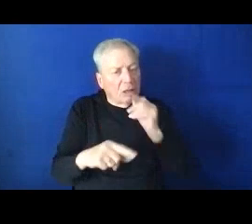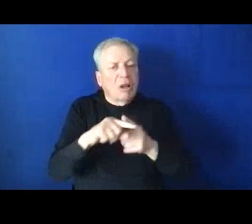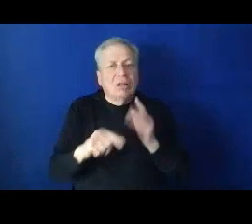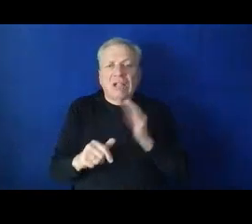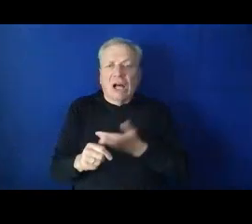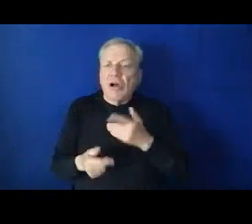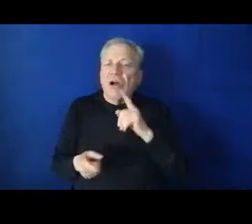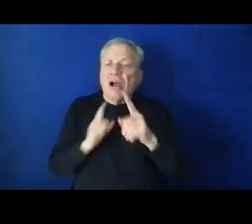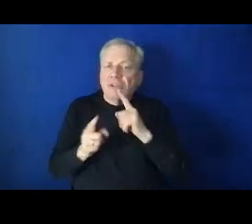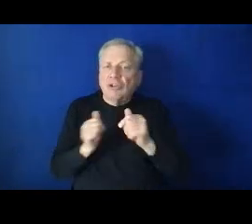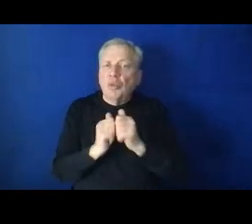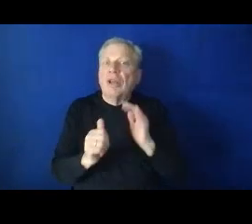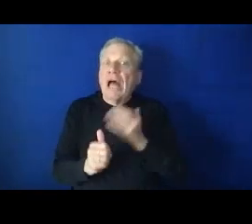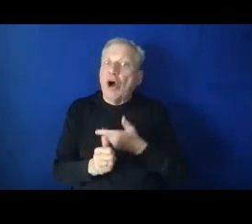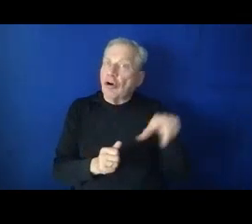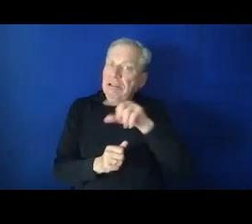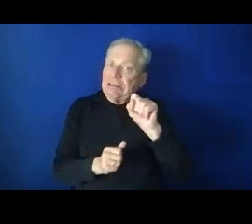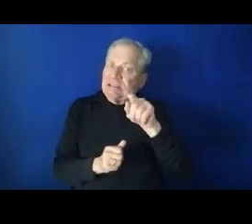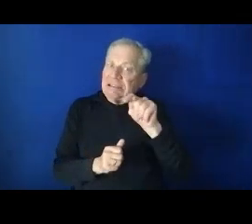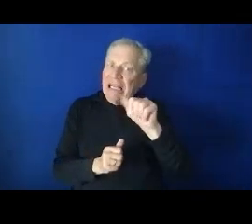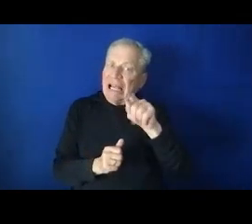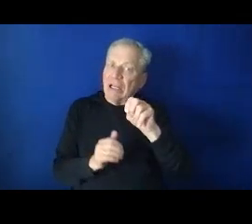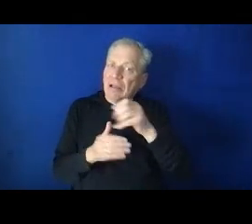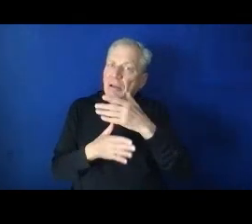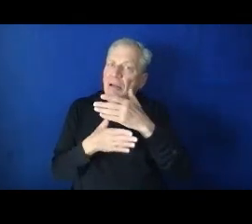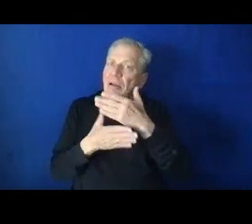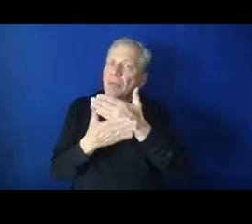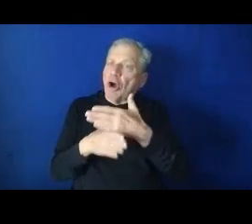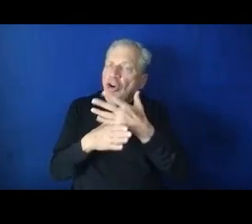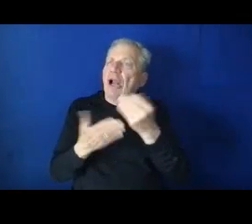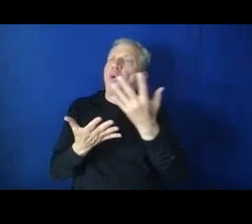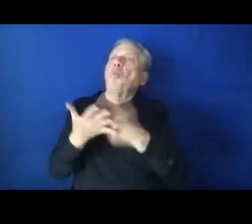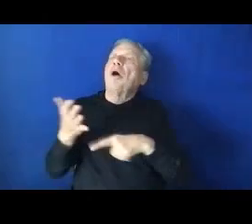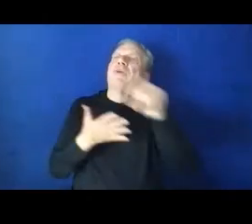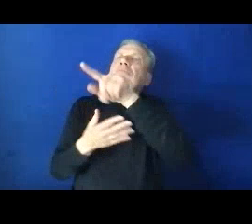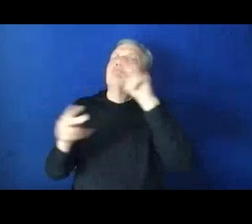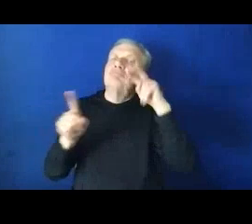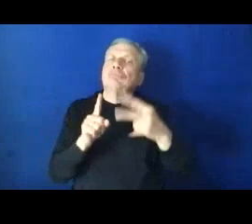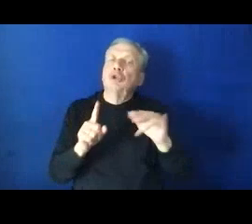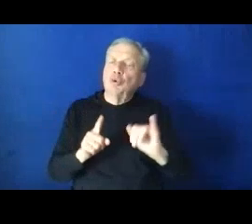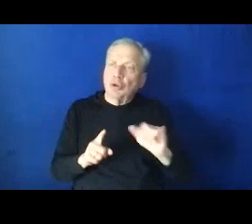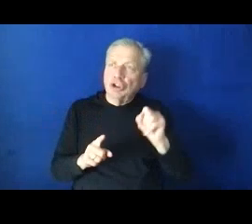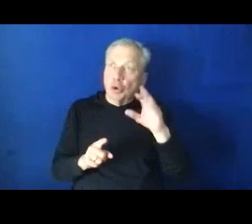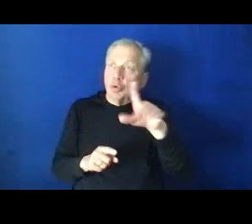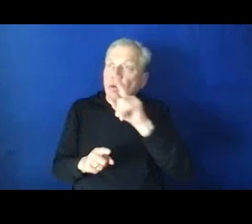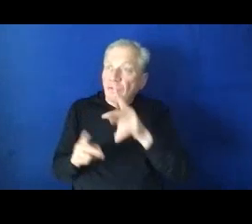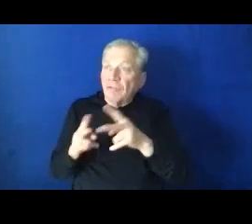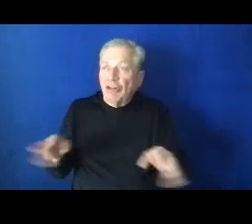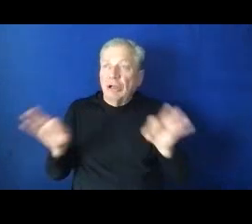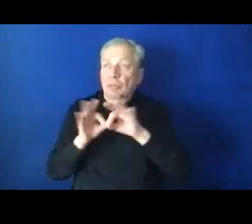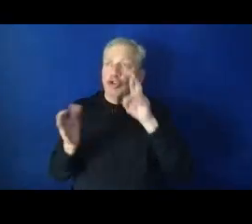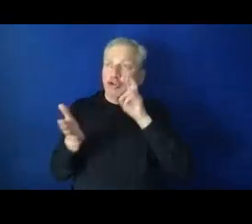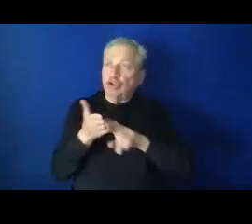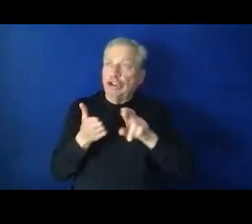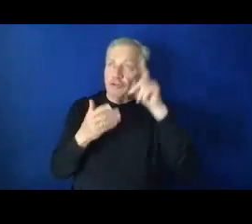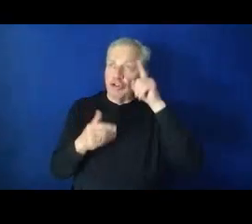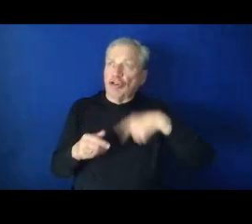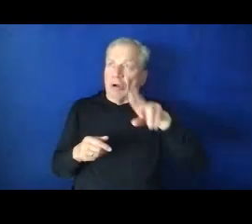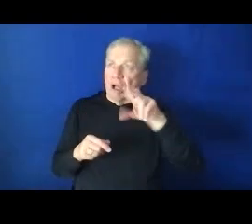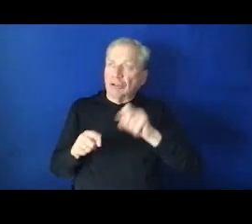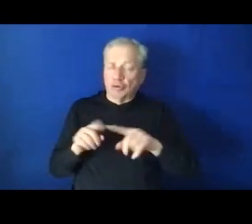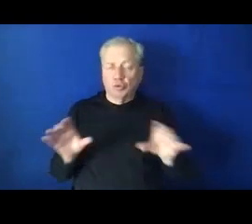with our state partners in their perceptions of what wolves might be doing. So it is very important research for us to